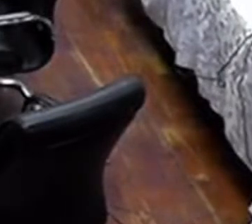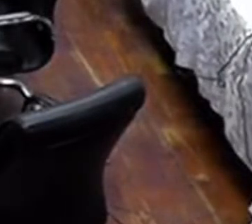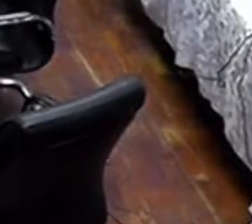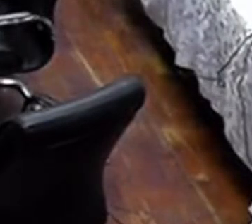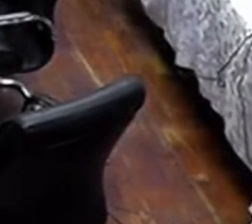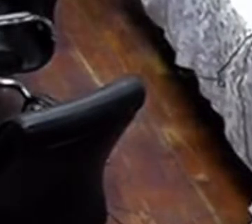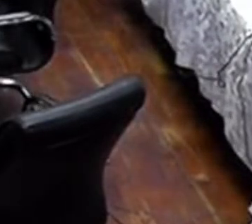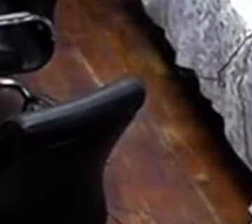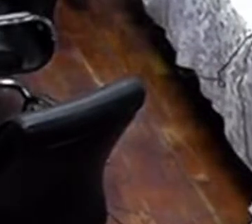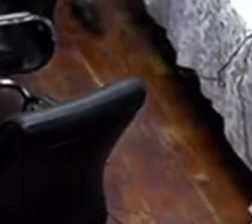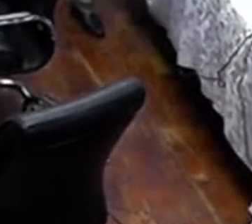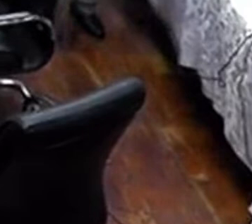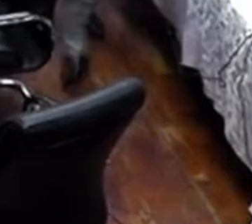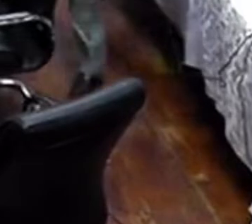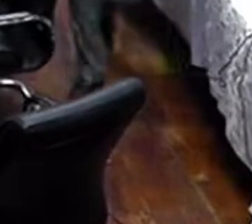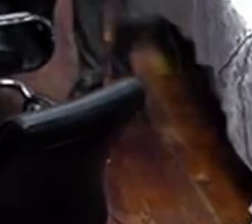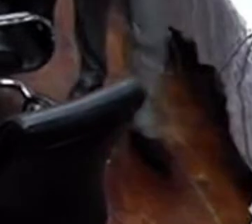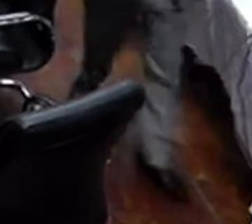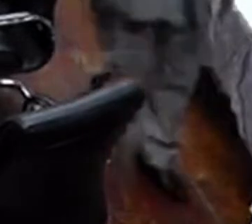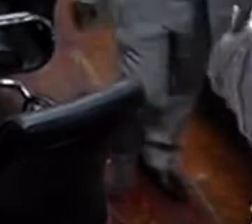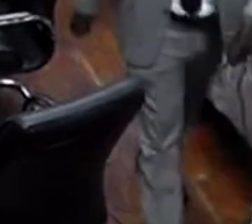Yeah.